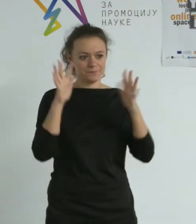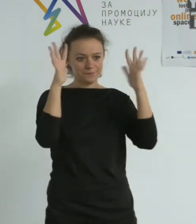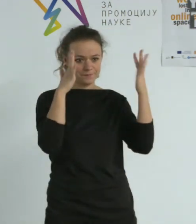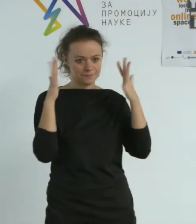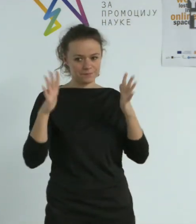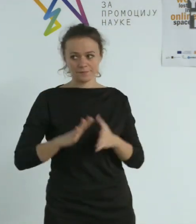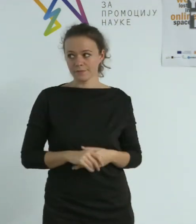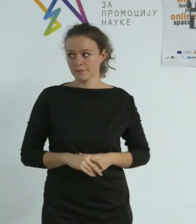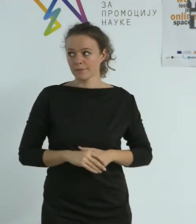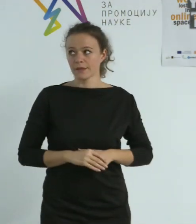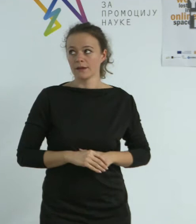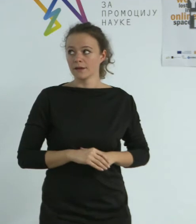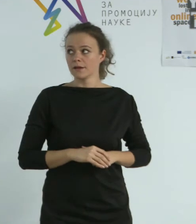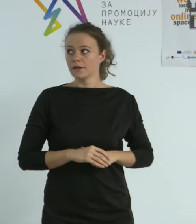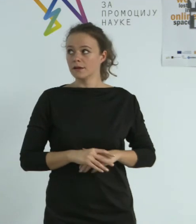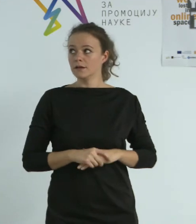Bye-bye.